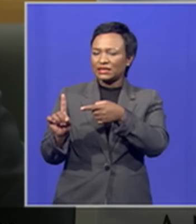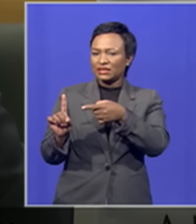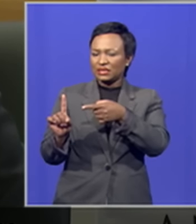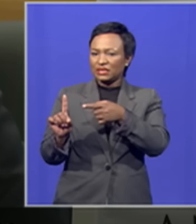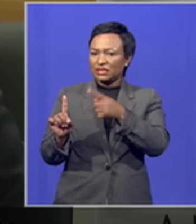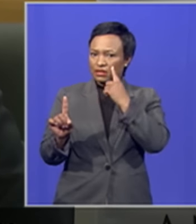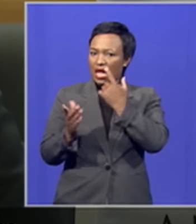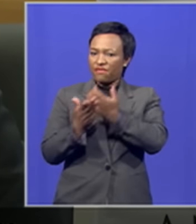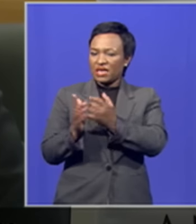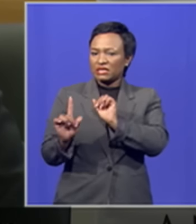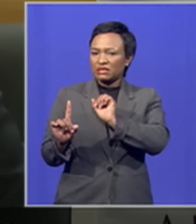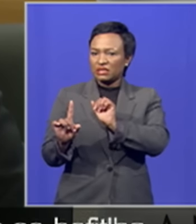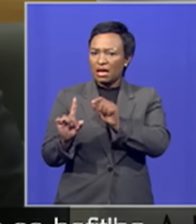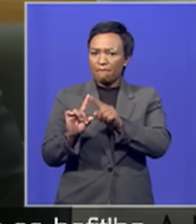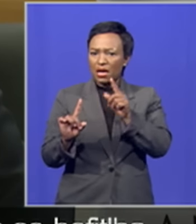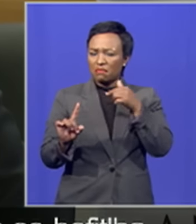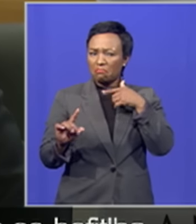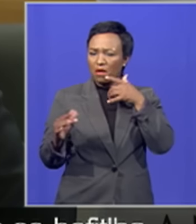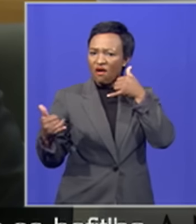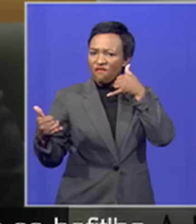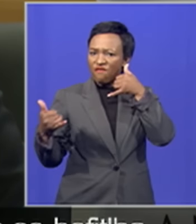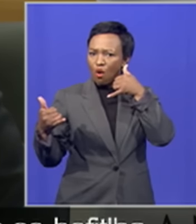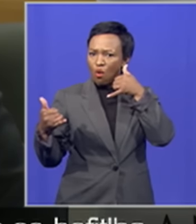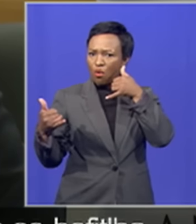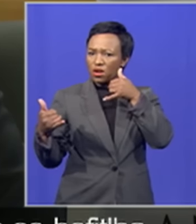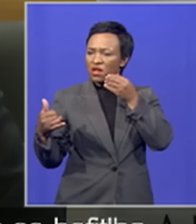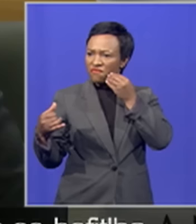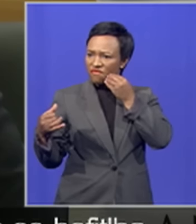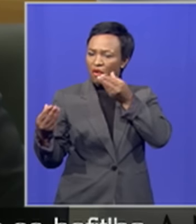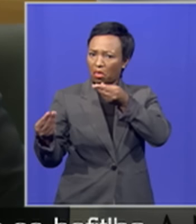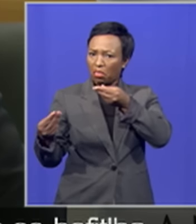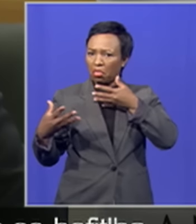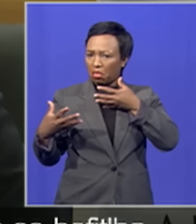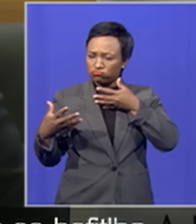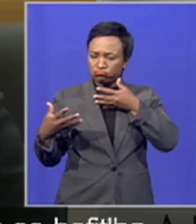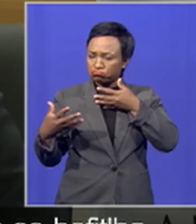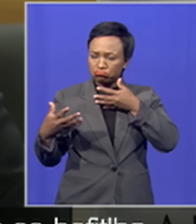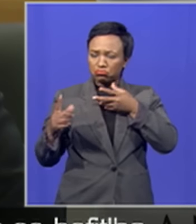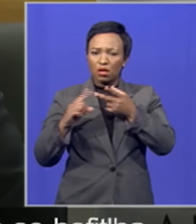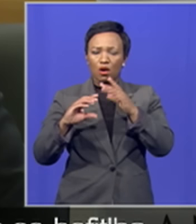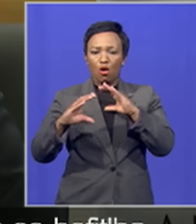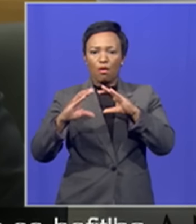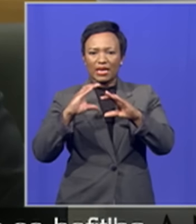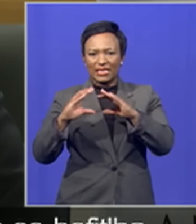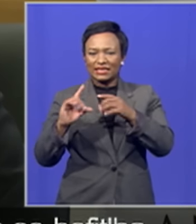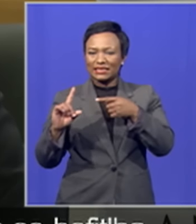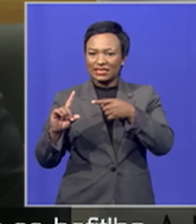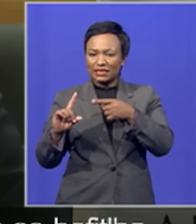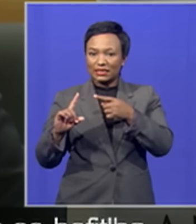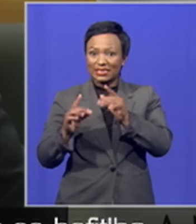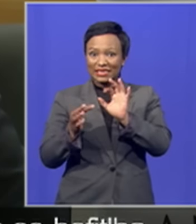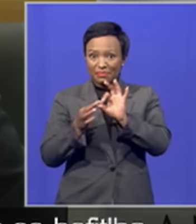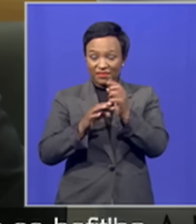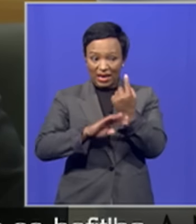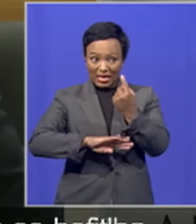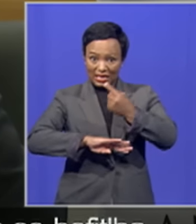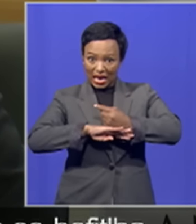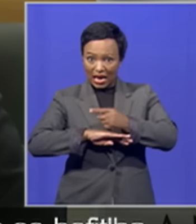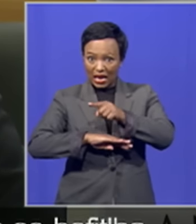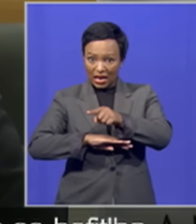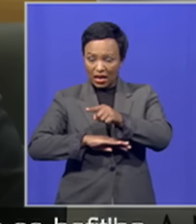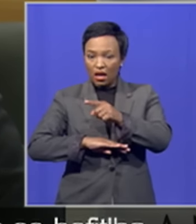know for a fact that I spoke to him on the phone and he gave me the information. I only communicated with Captain Kruger on that specific day because